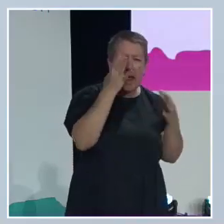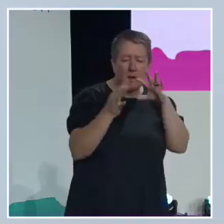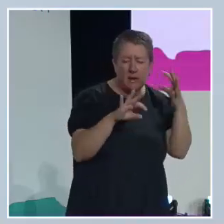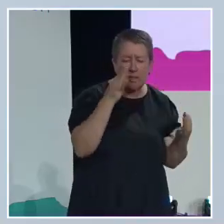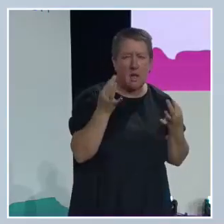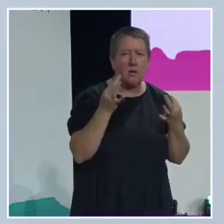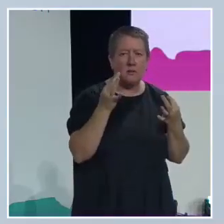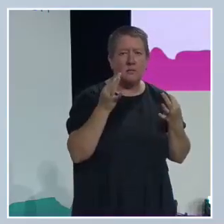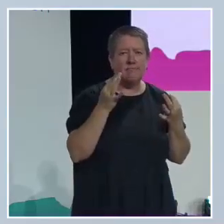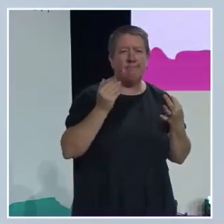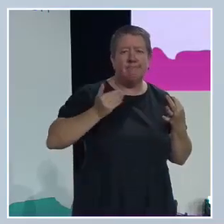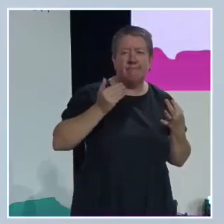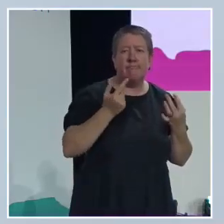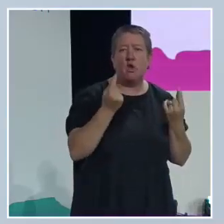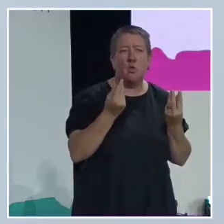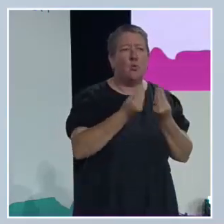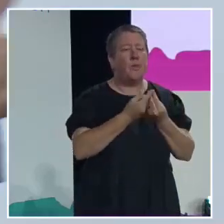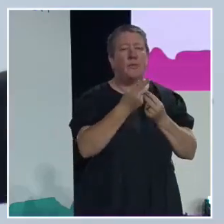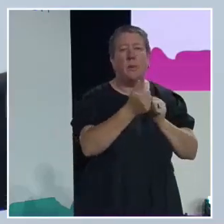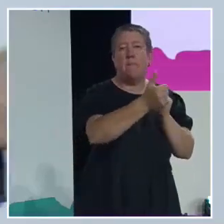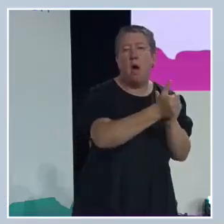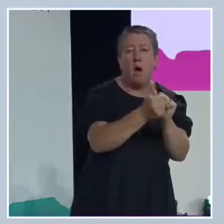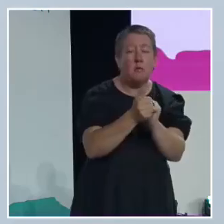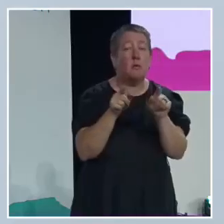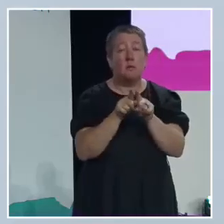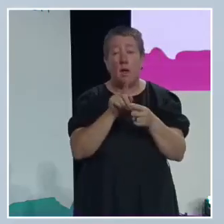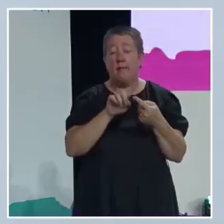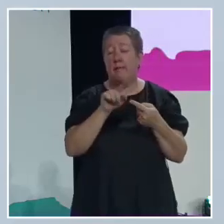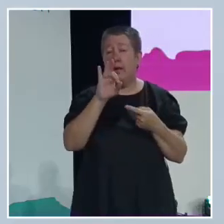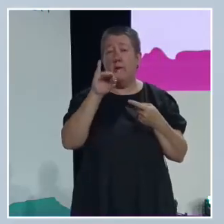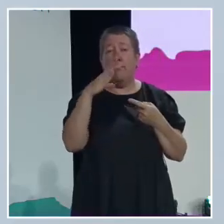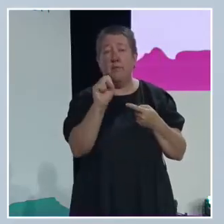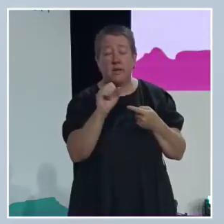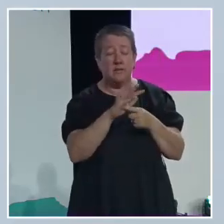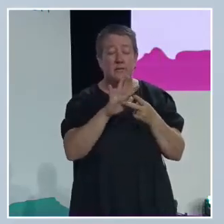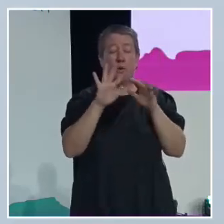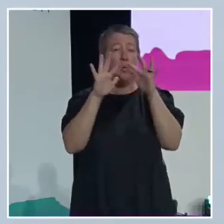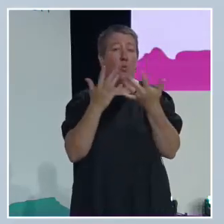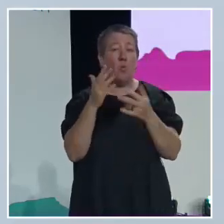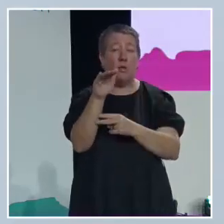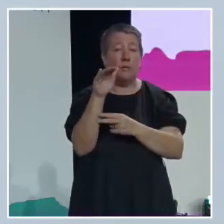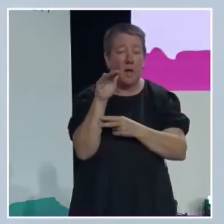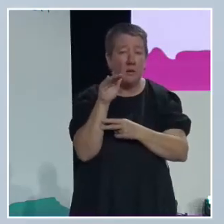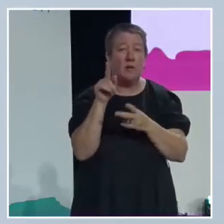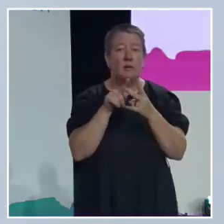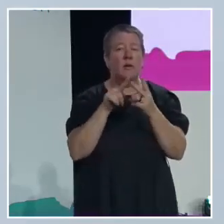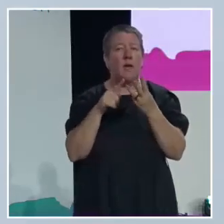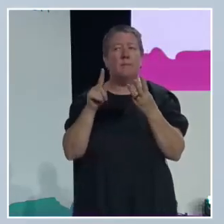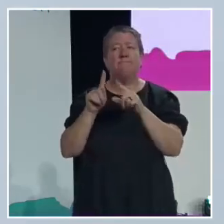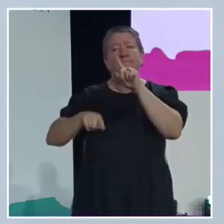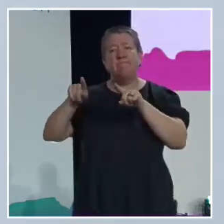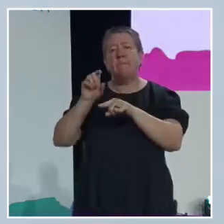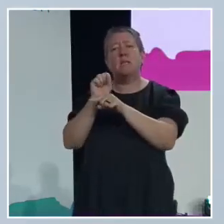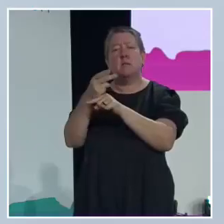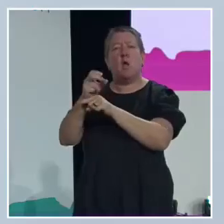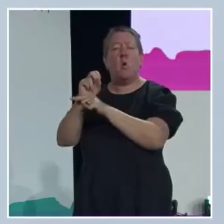conducted with the partners like the FIX, like the World Bank, and also the other stakeholders